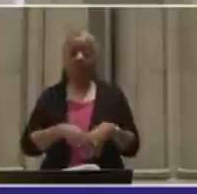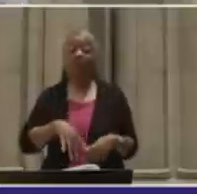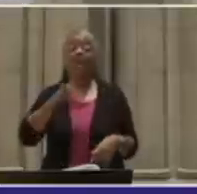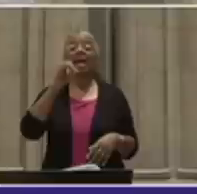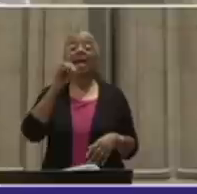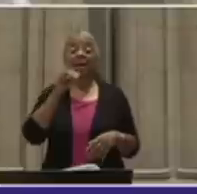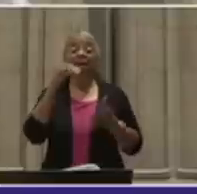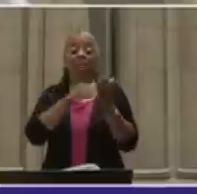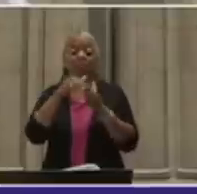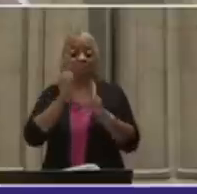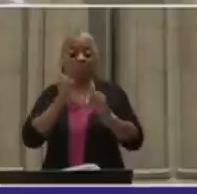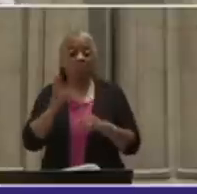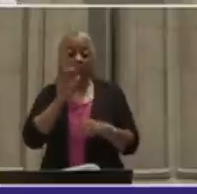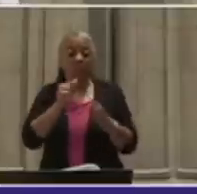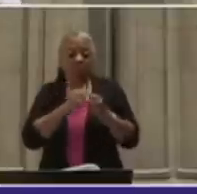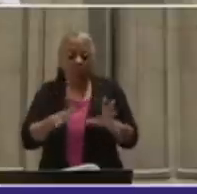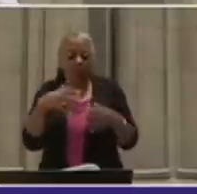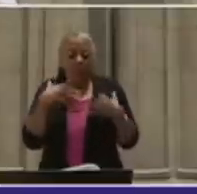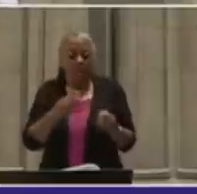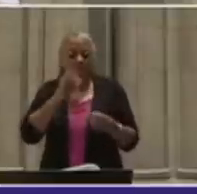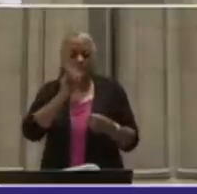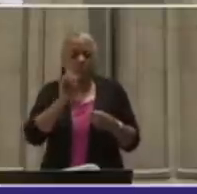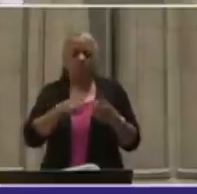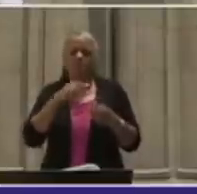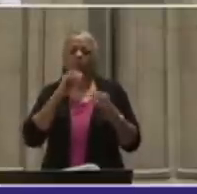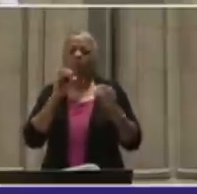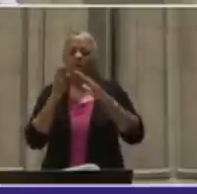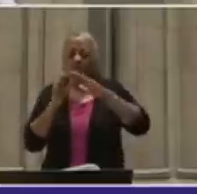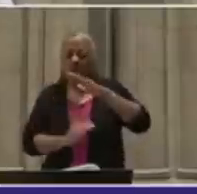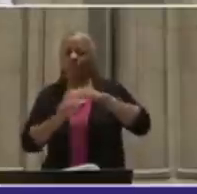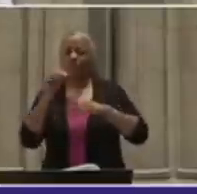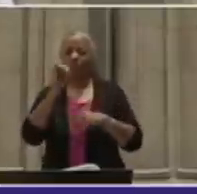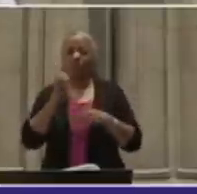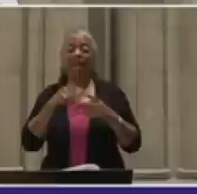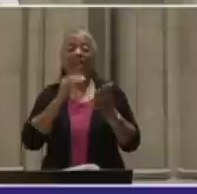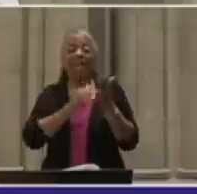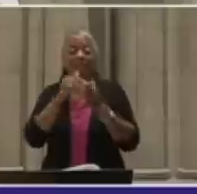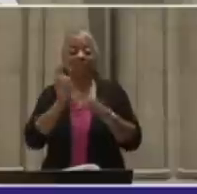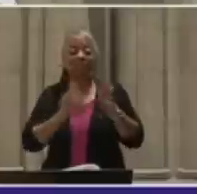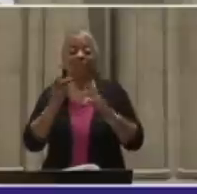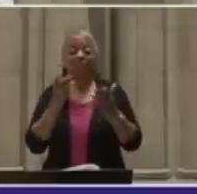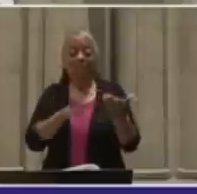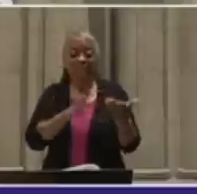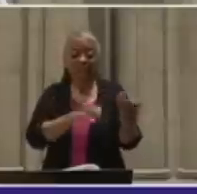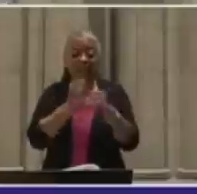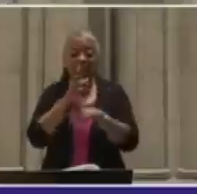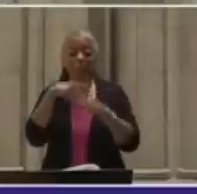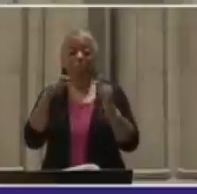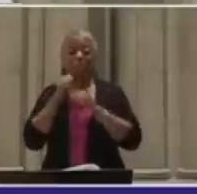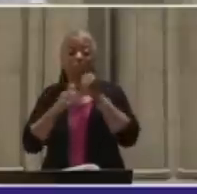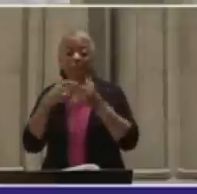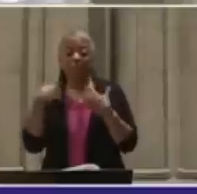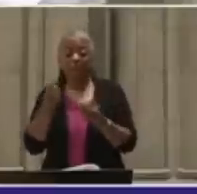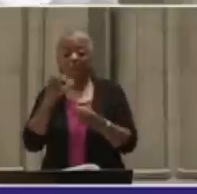million people in this country without health insurance or underinsured, and thousands die every year because of the denial of health care. 4 million